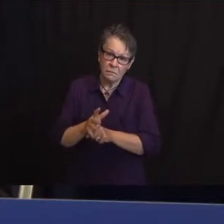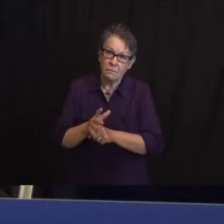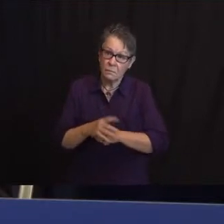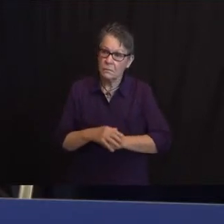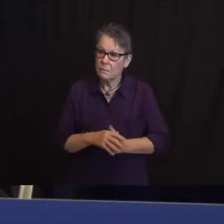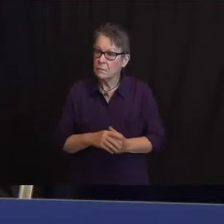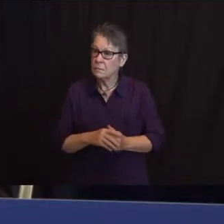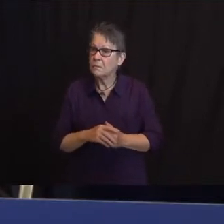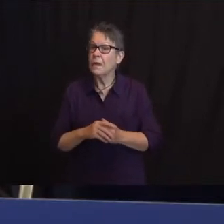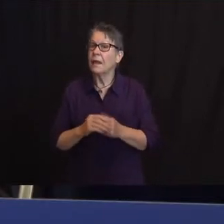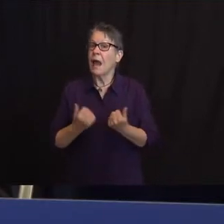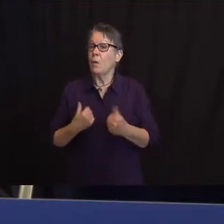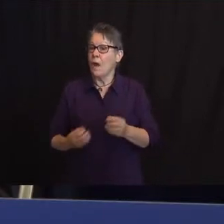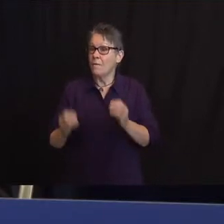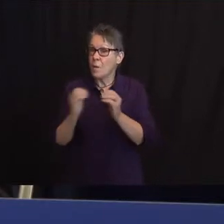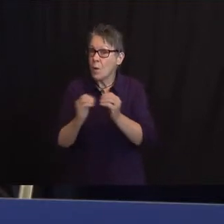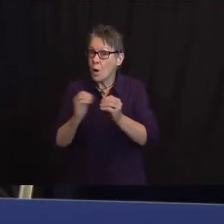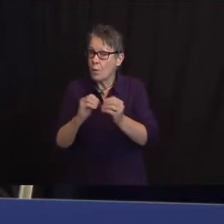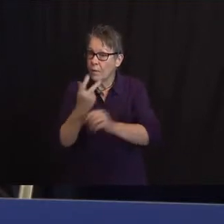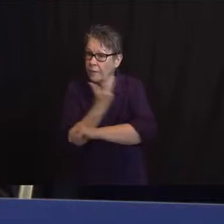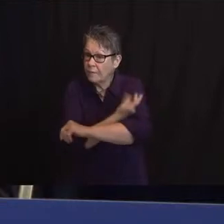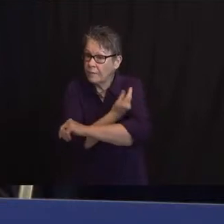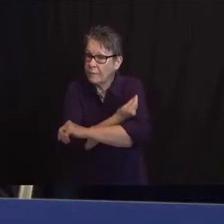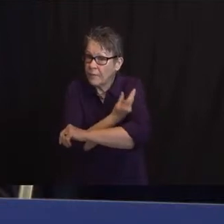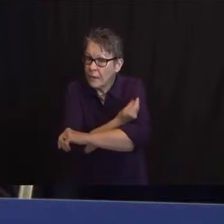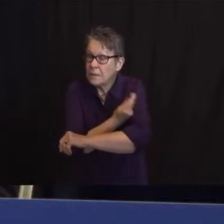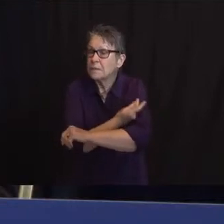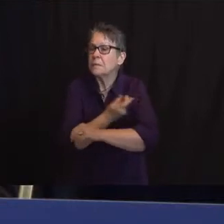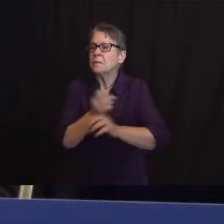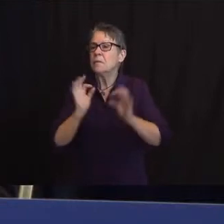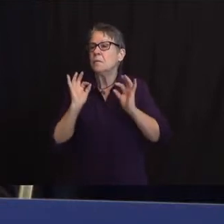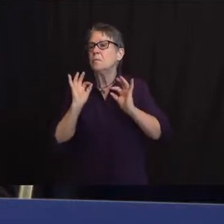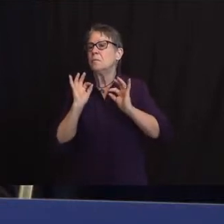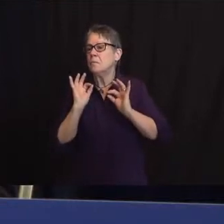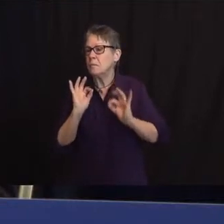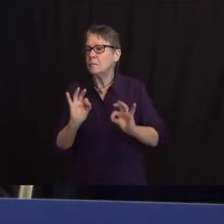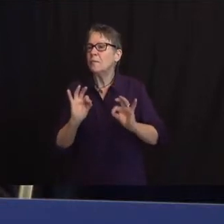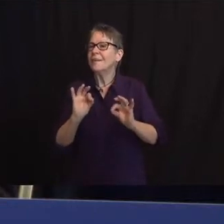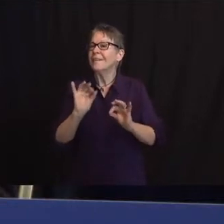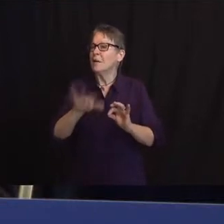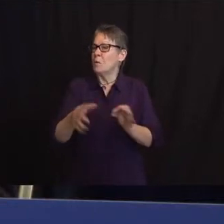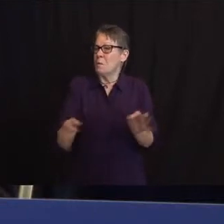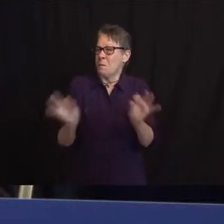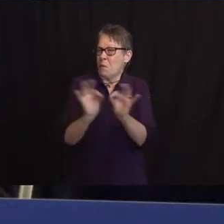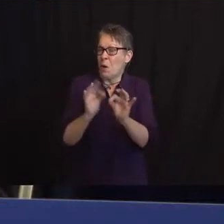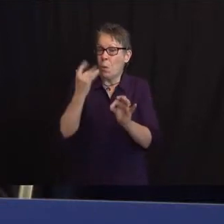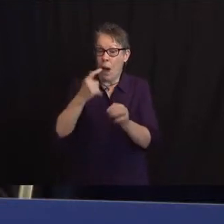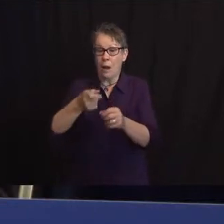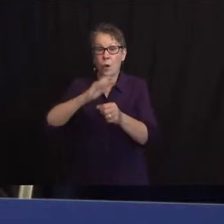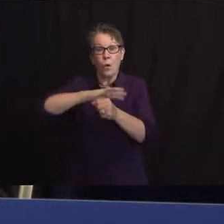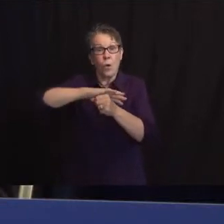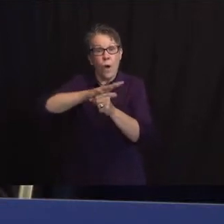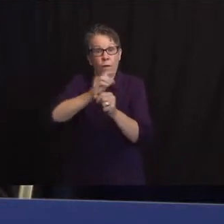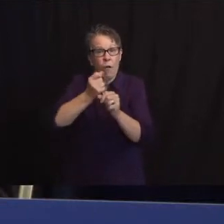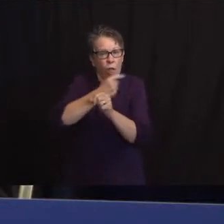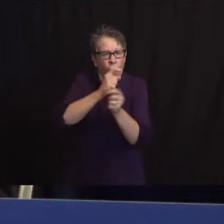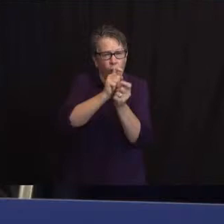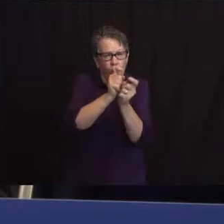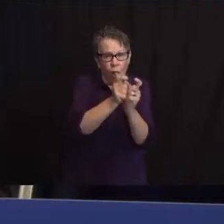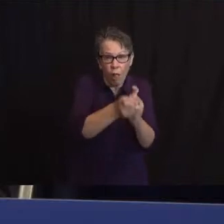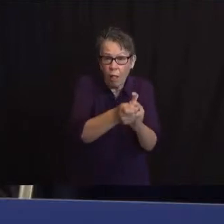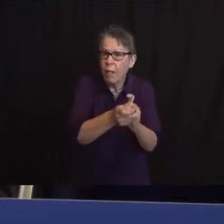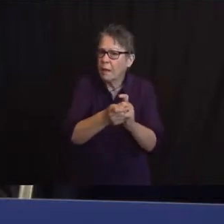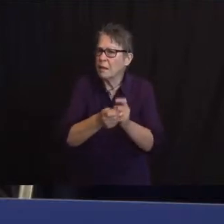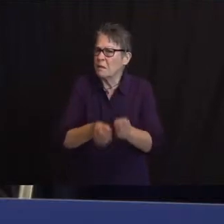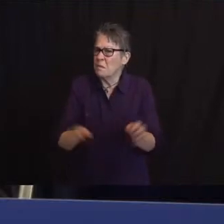important given the spread of variants that we are experiencing. As I've reported previously, we are seeing what they